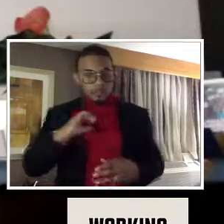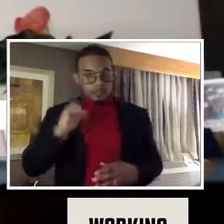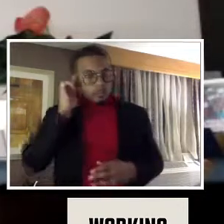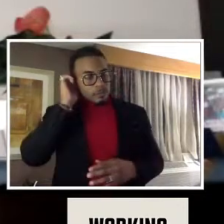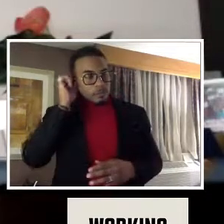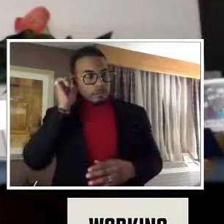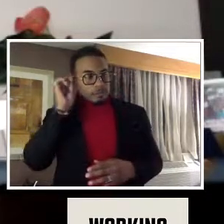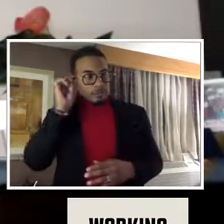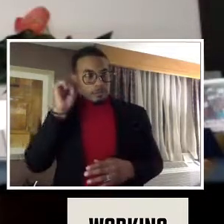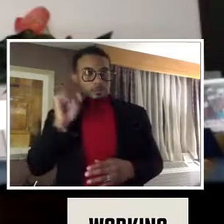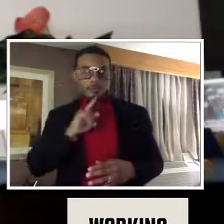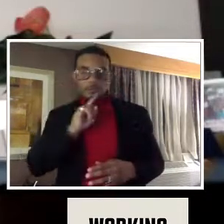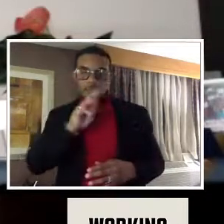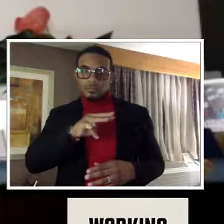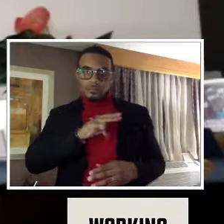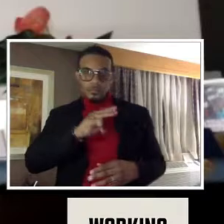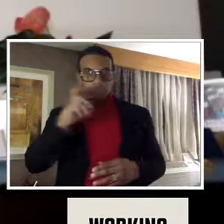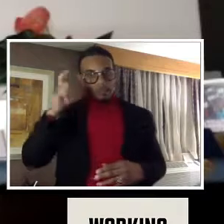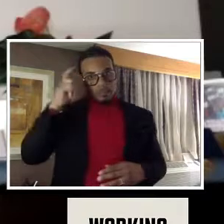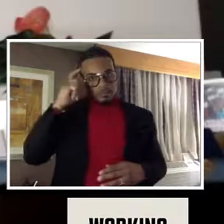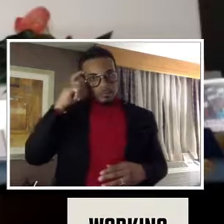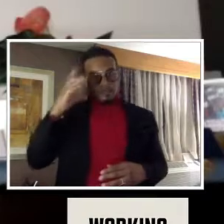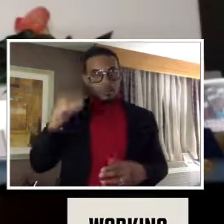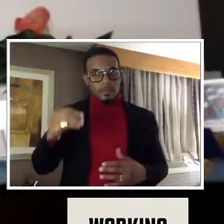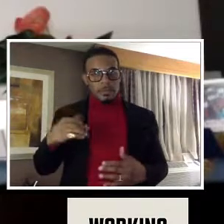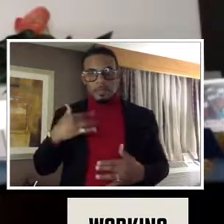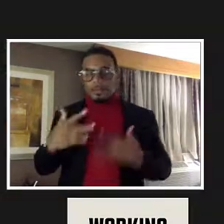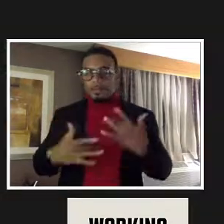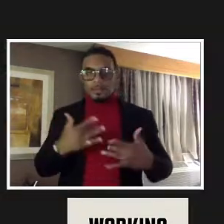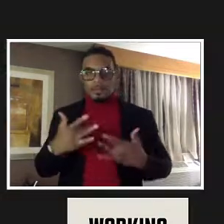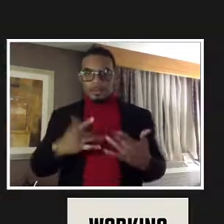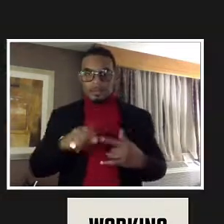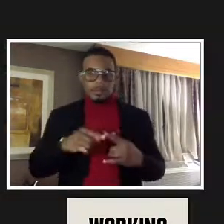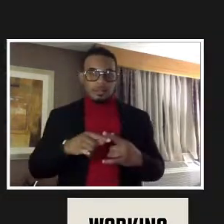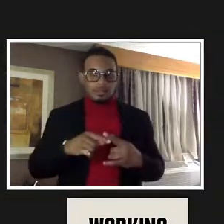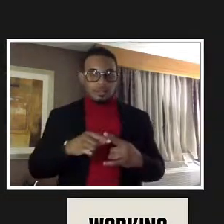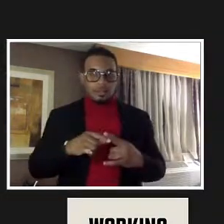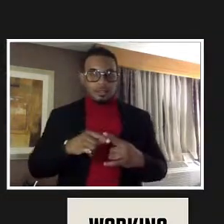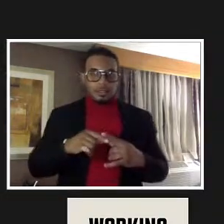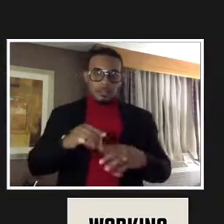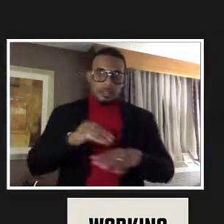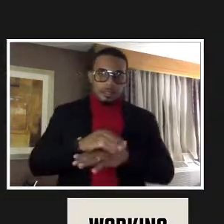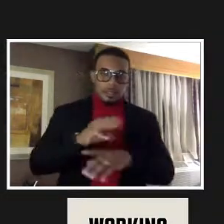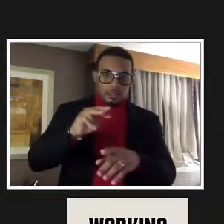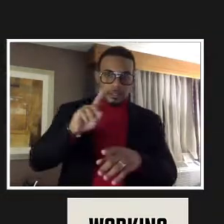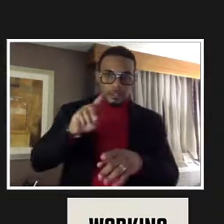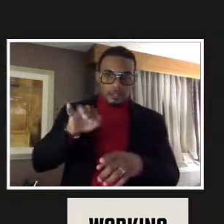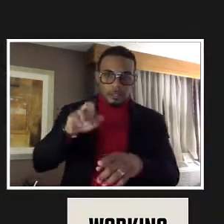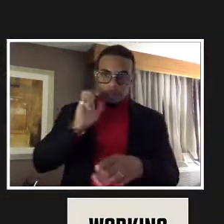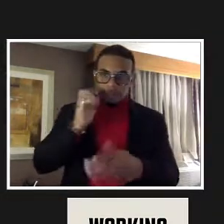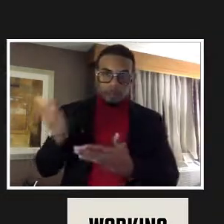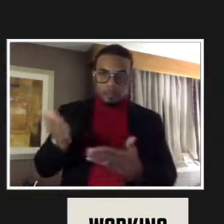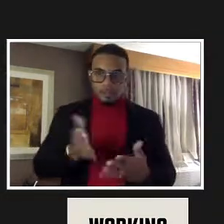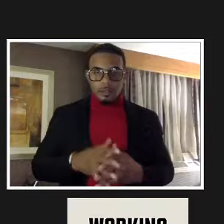a real moral conscience, and I'm so excited about the contributions Mondaire will bring.